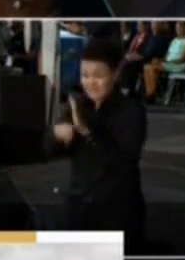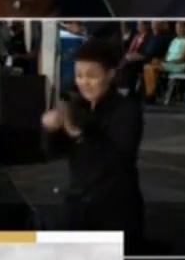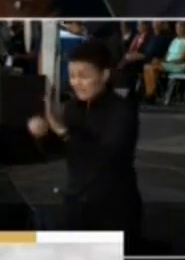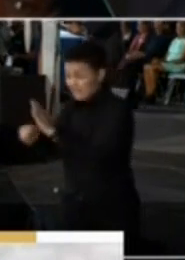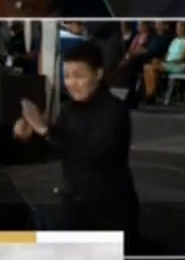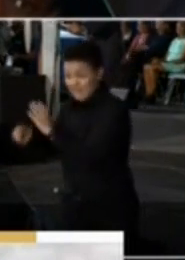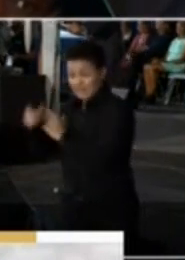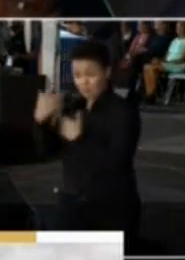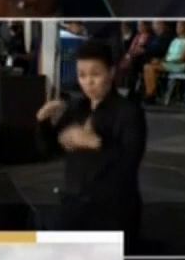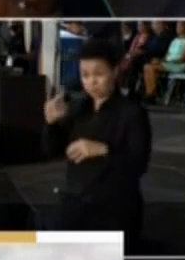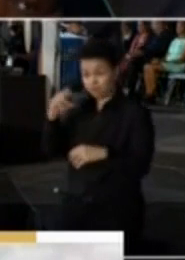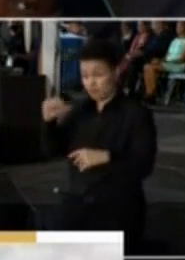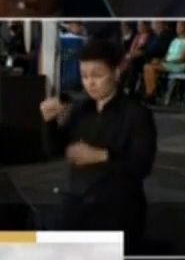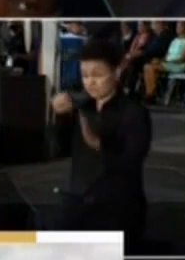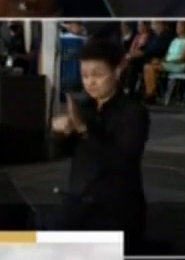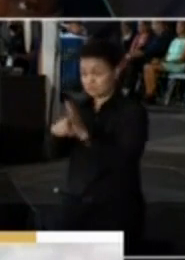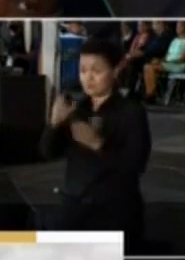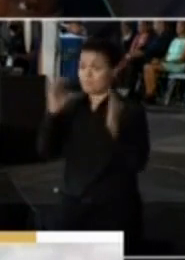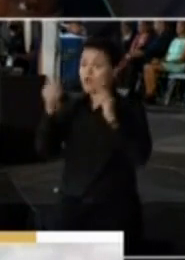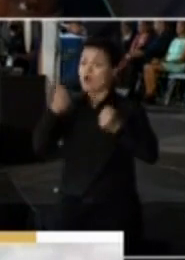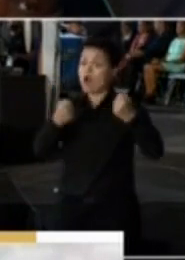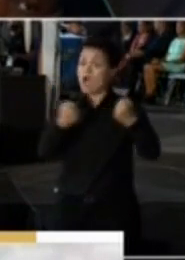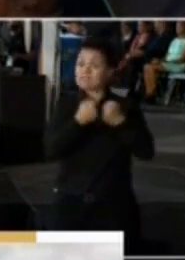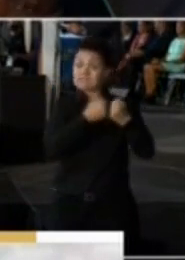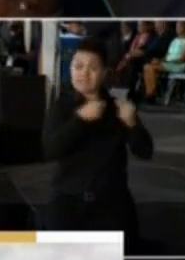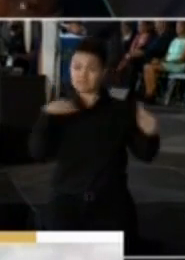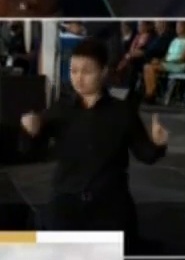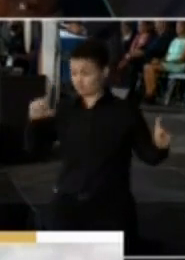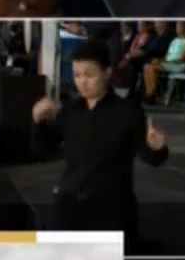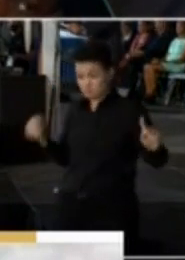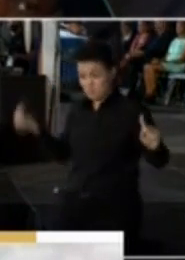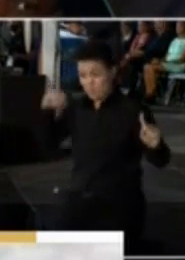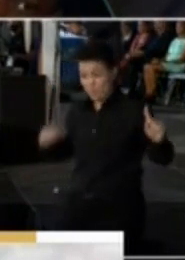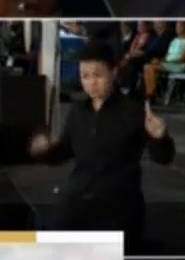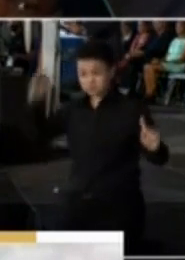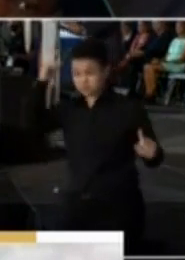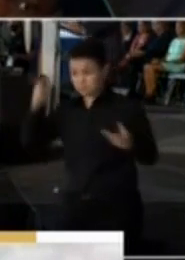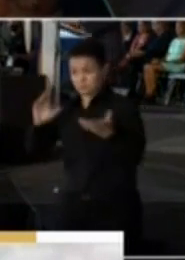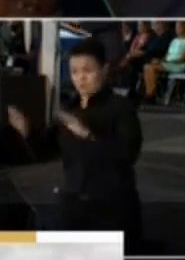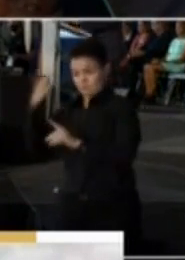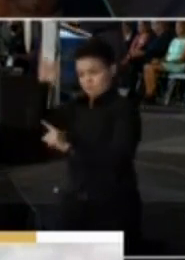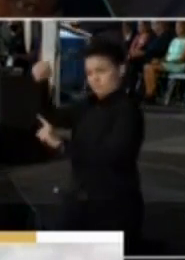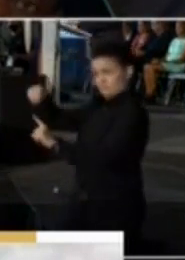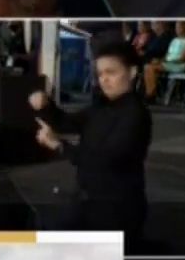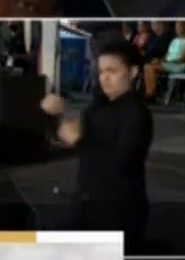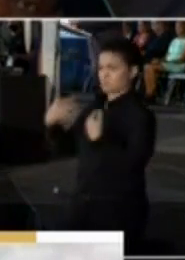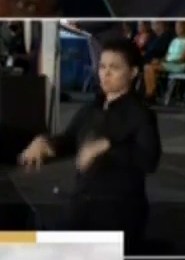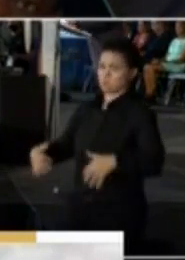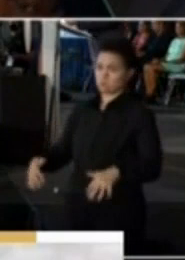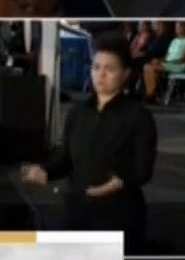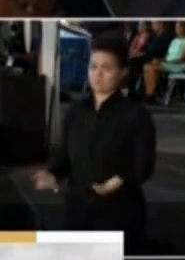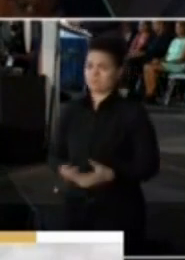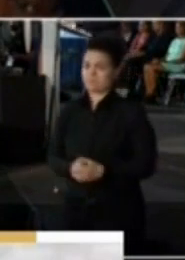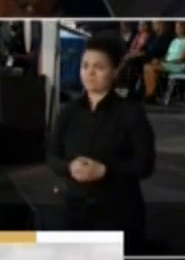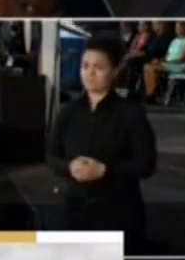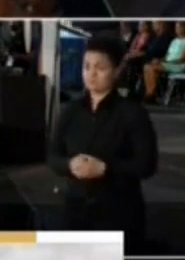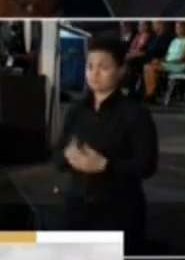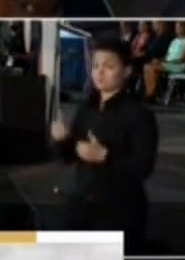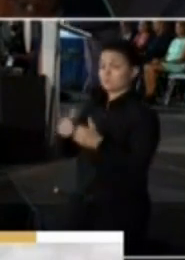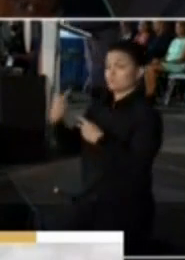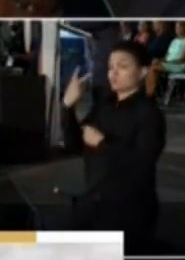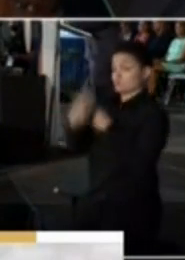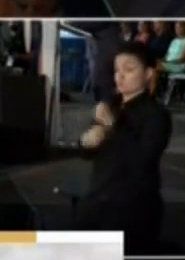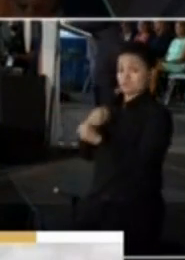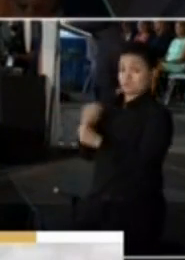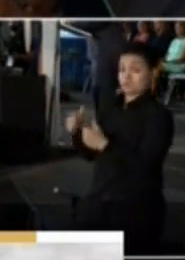and we have to sound the alarm in our community. Over the next 2 years, Denver will receive its first $8 million from the